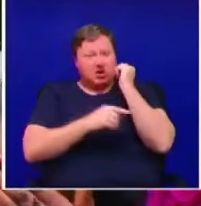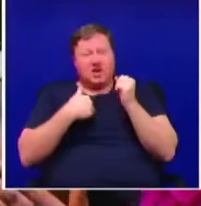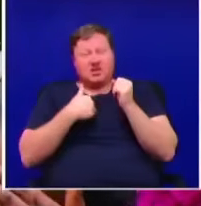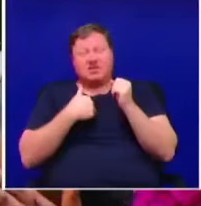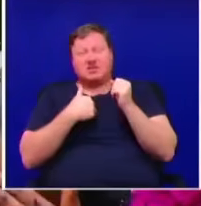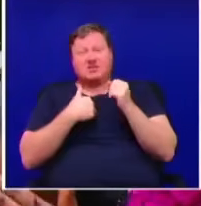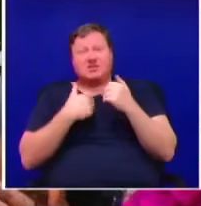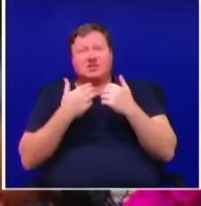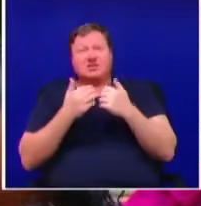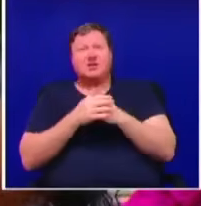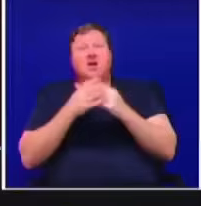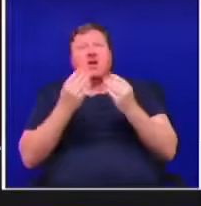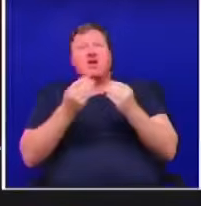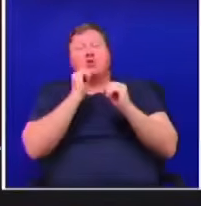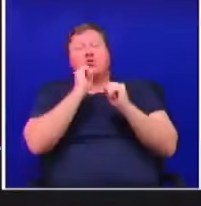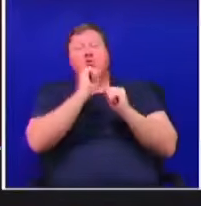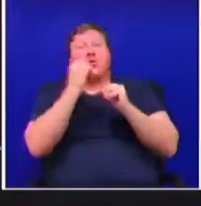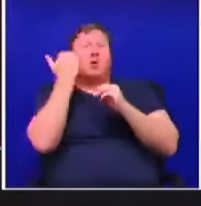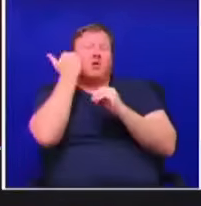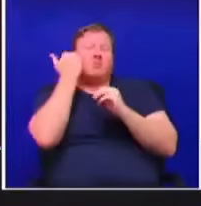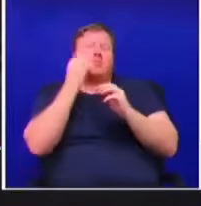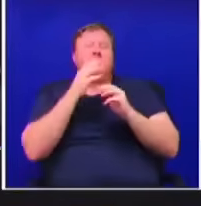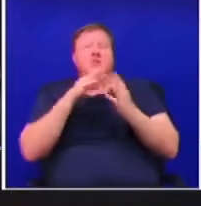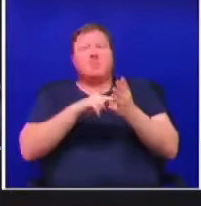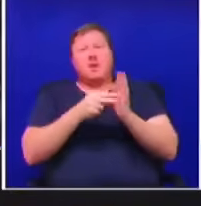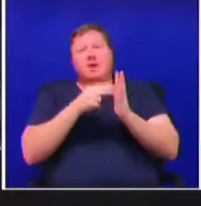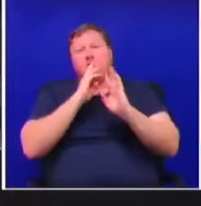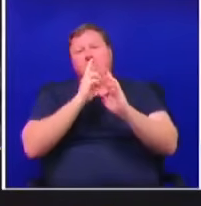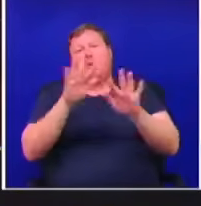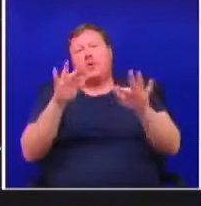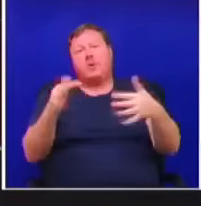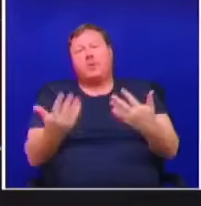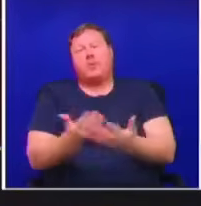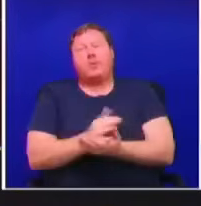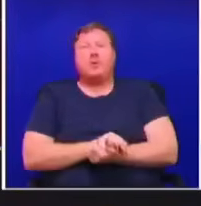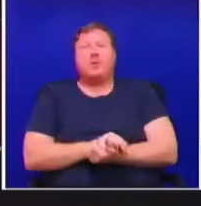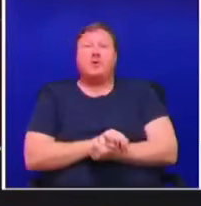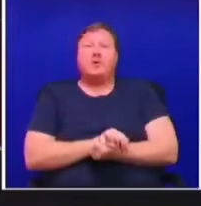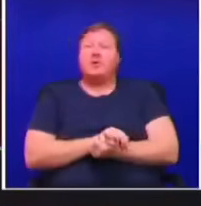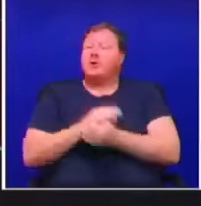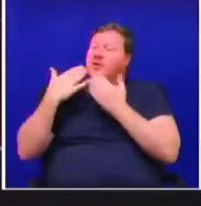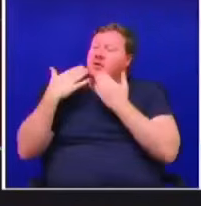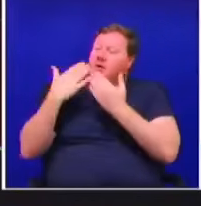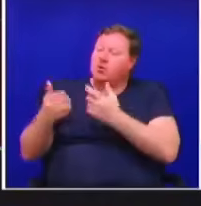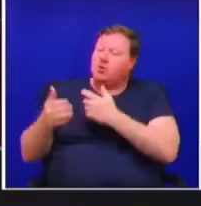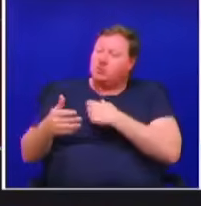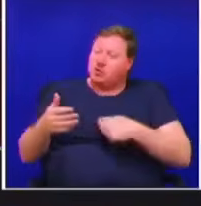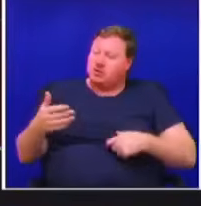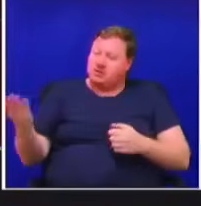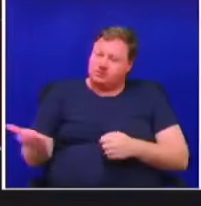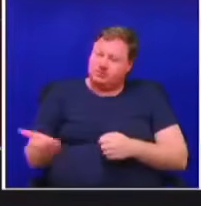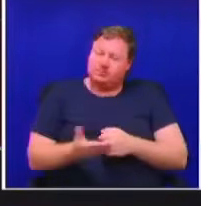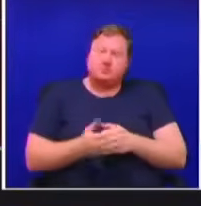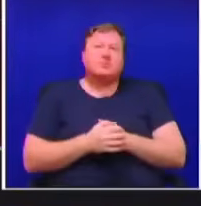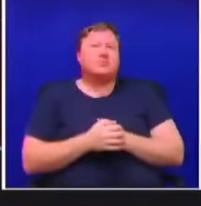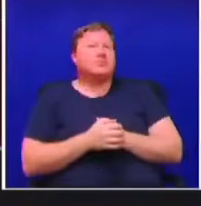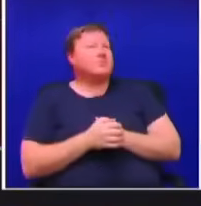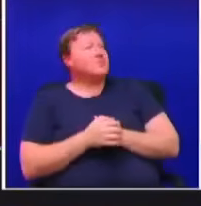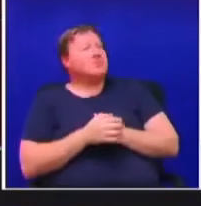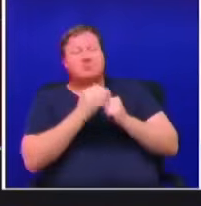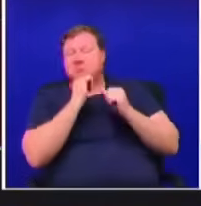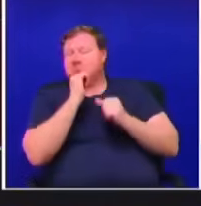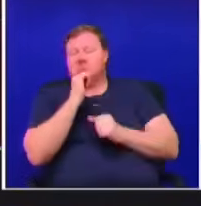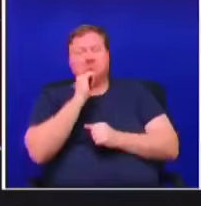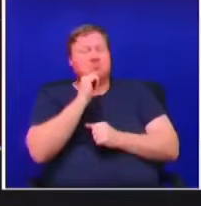plan to respond to that issue? Thank you very much, Mr. President. Thank you, Mr. President. We do not have any